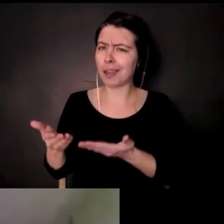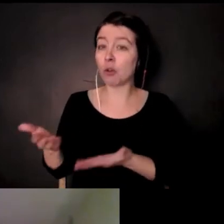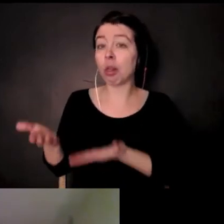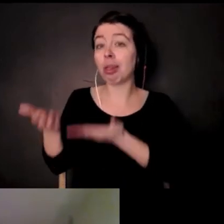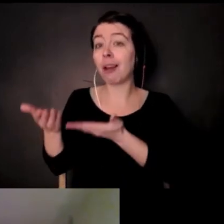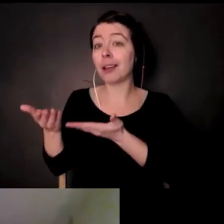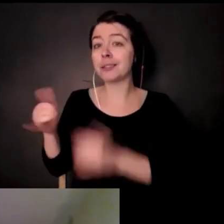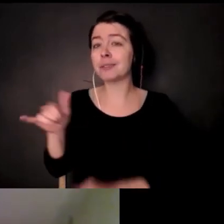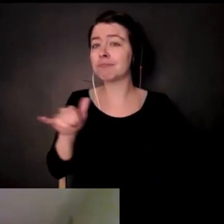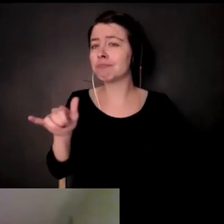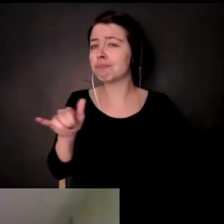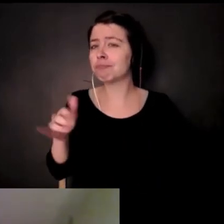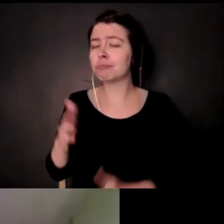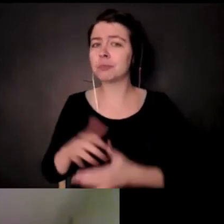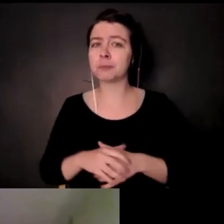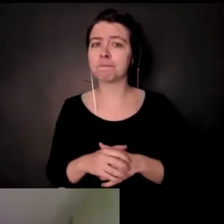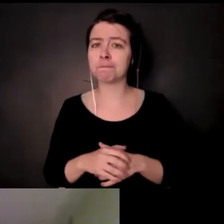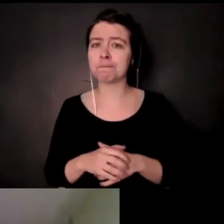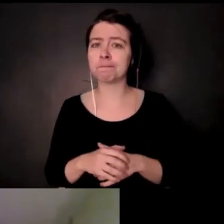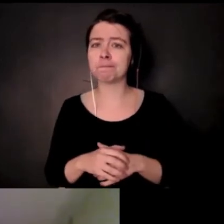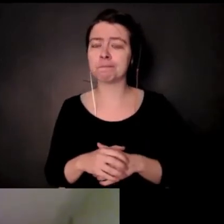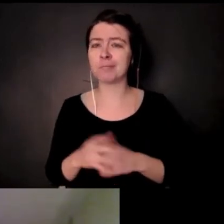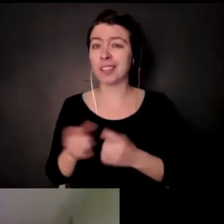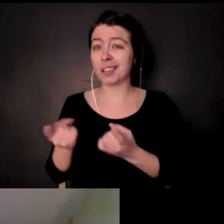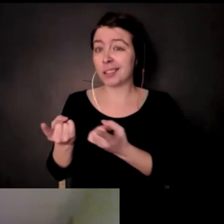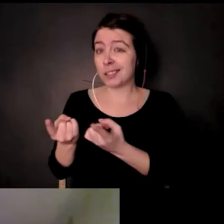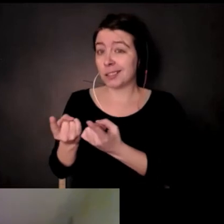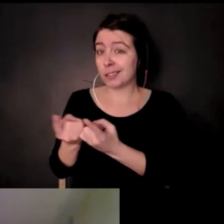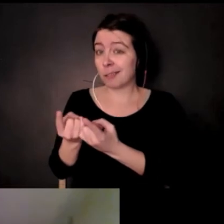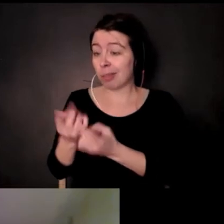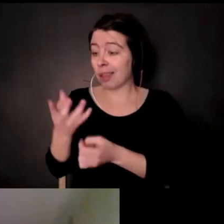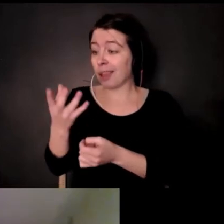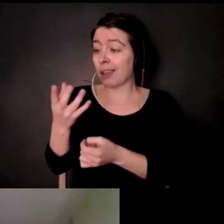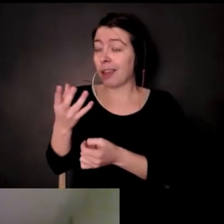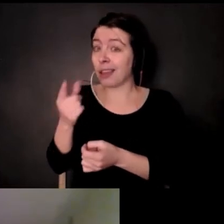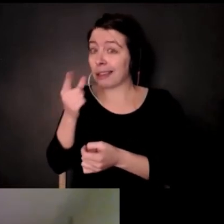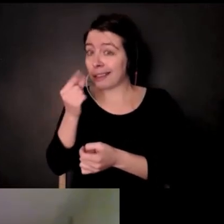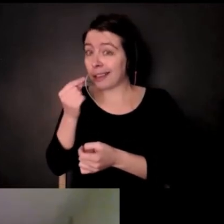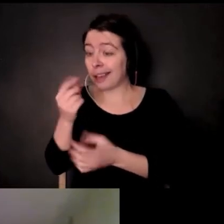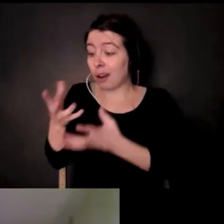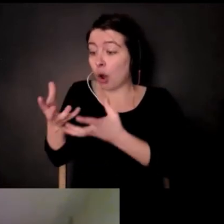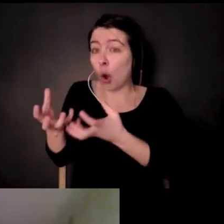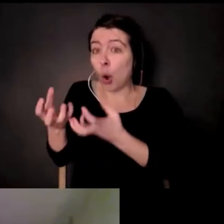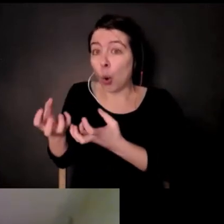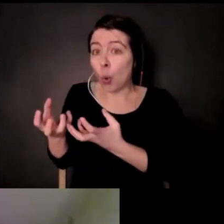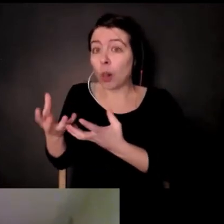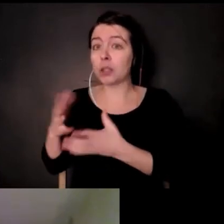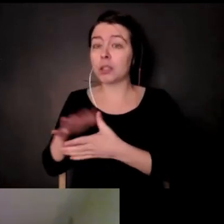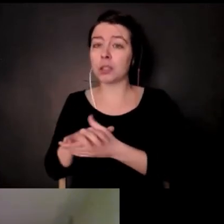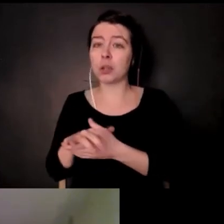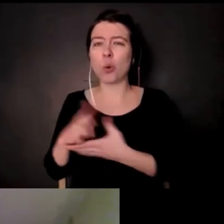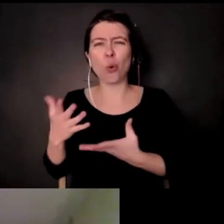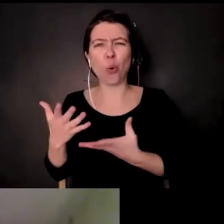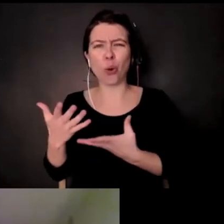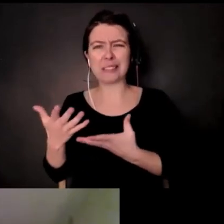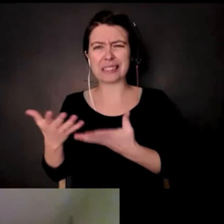Is it something that you can hold in your hands or a cradle? Is it a delicate object? Or is it something that's pretty heavy and it